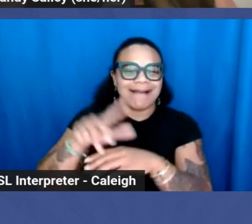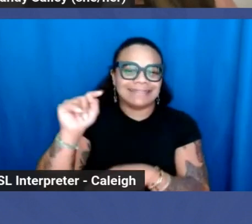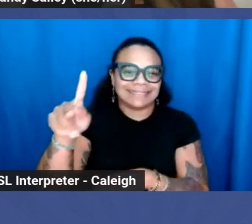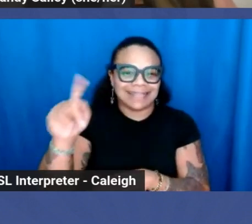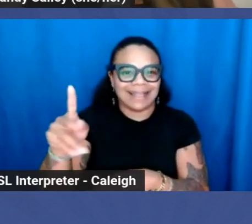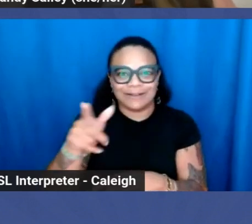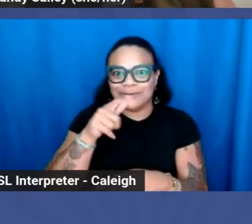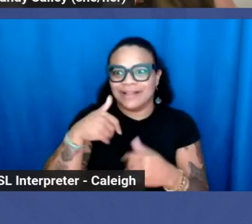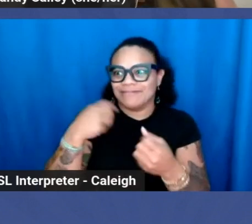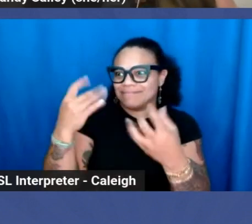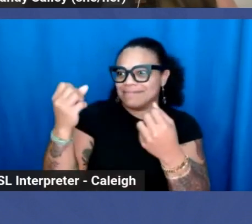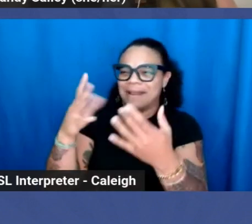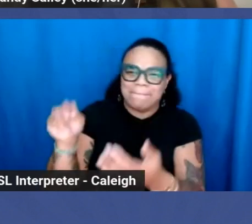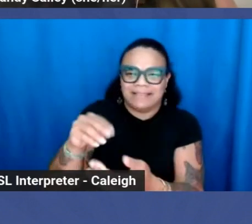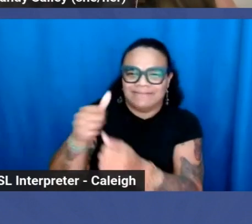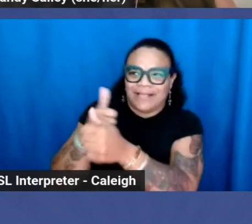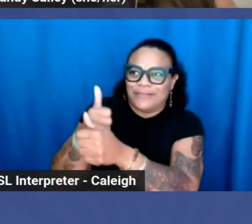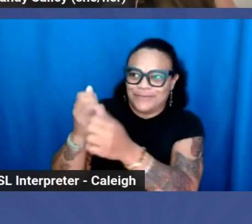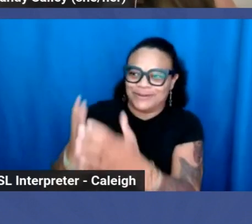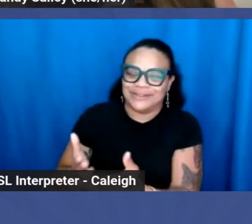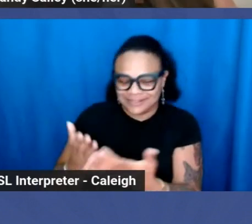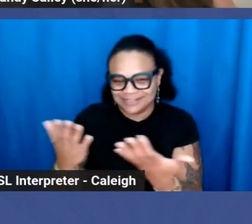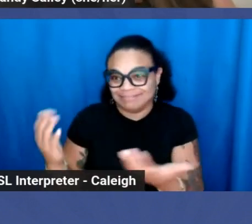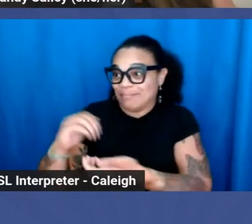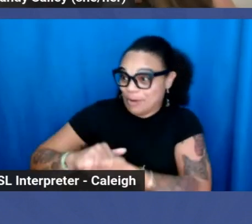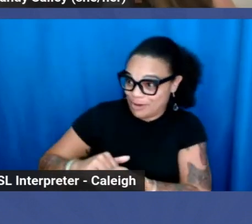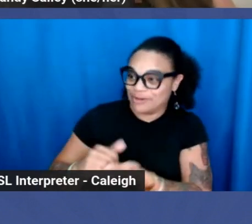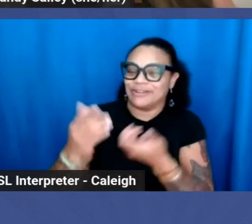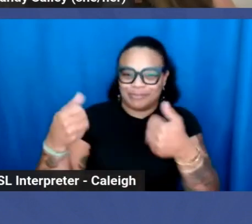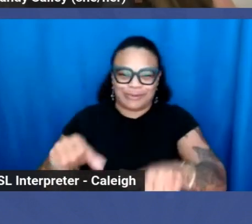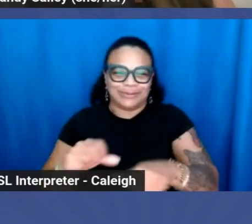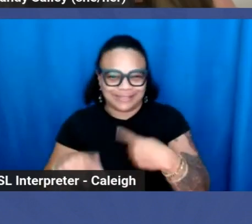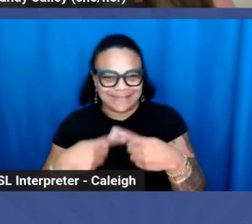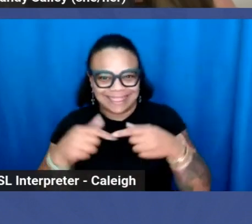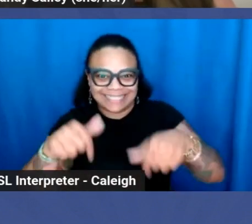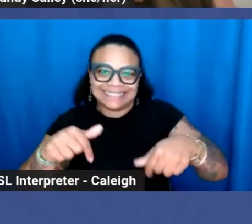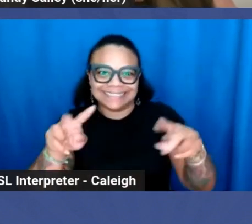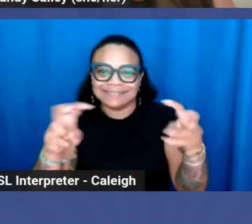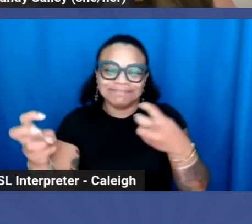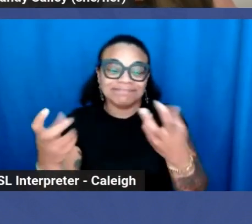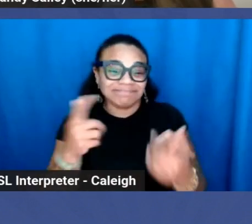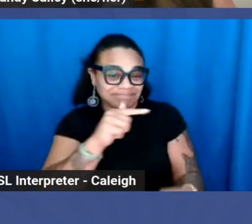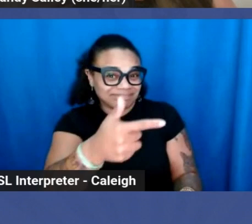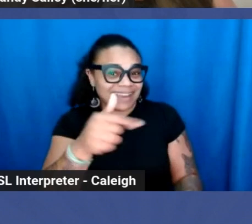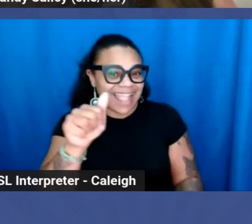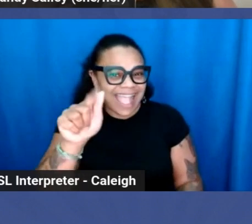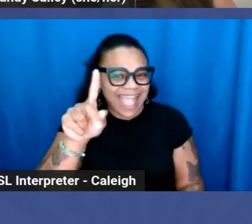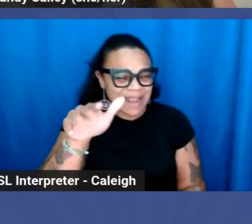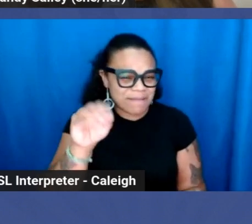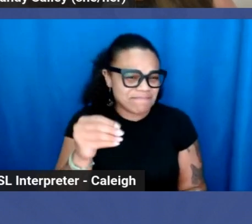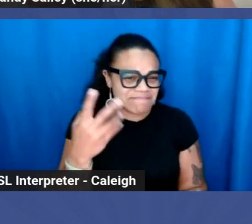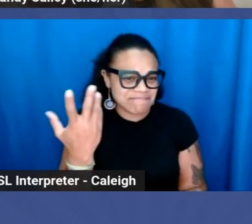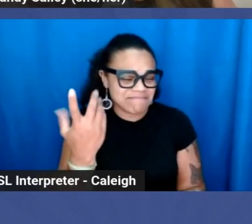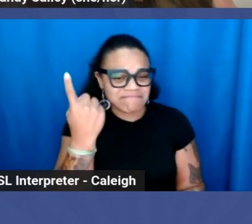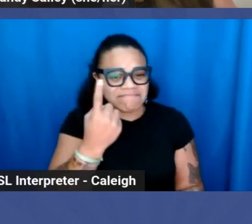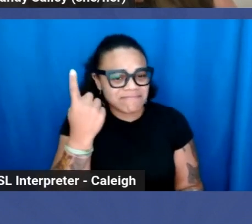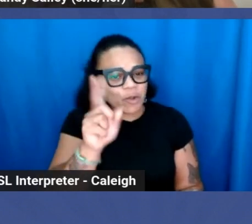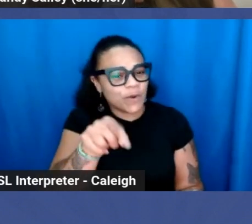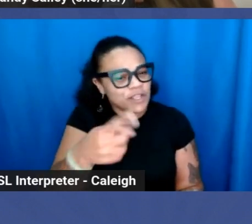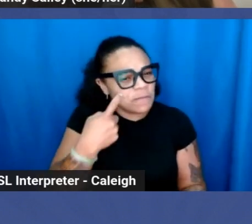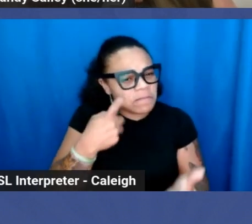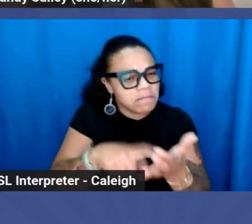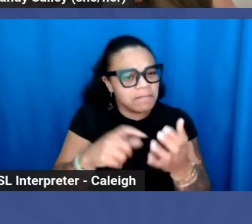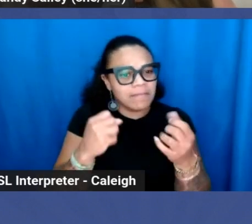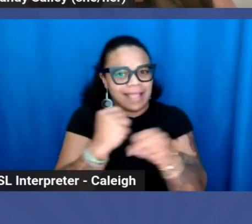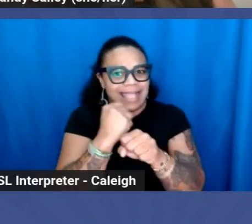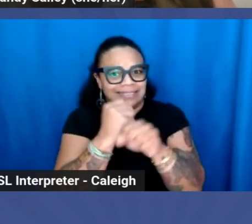these things. So yeah, I want to go to you, Adam. Just quickly, where have you seen activists